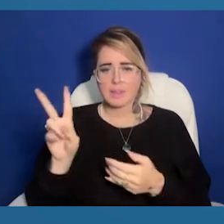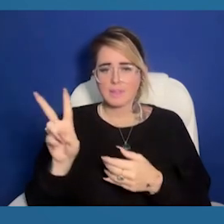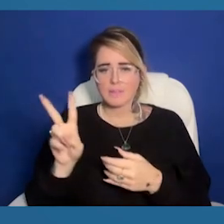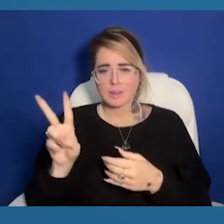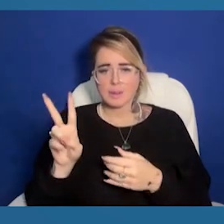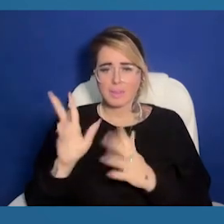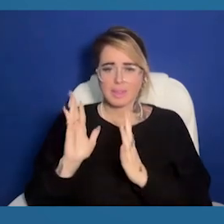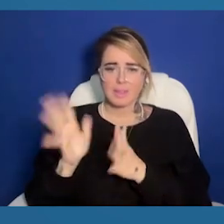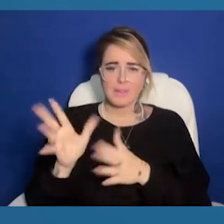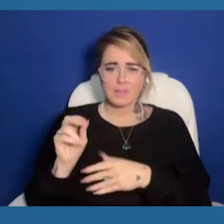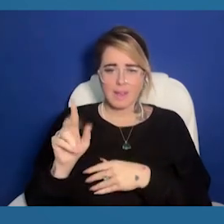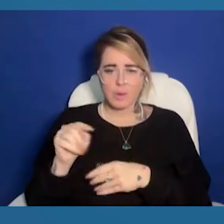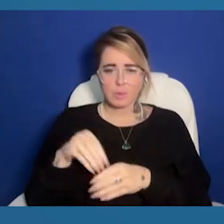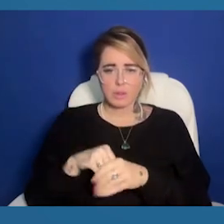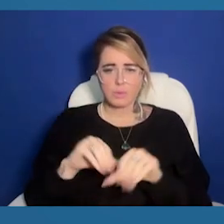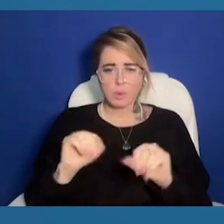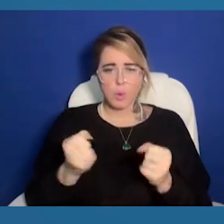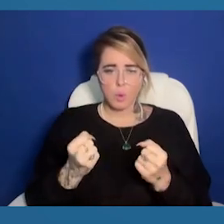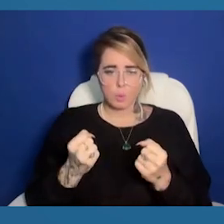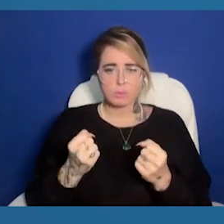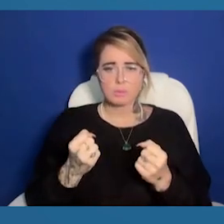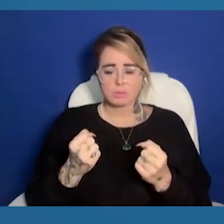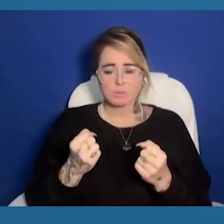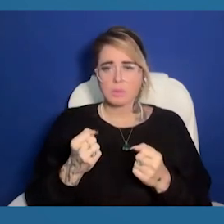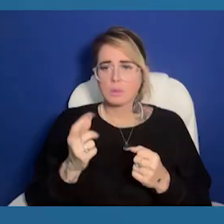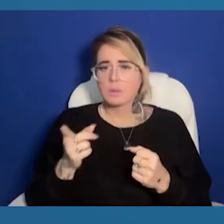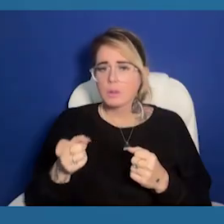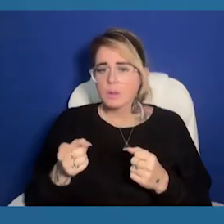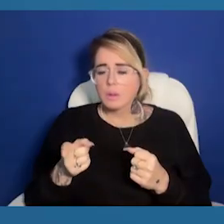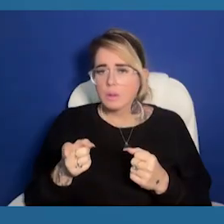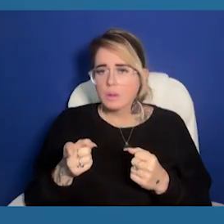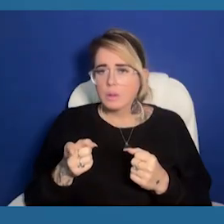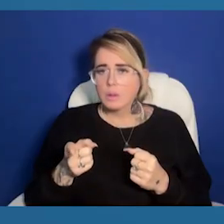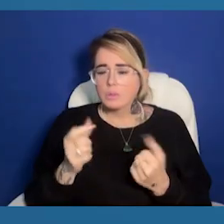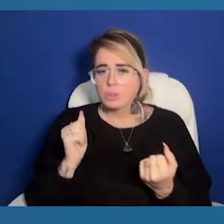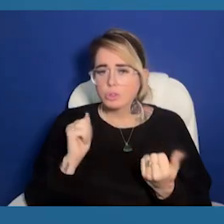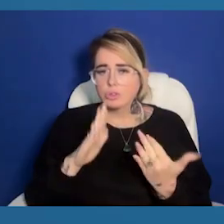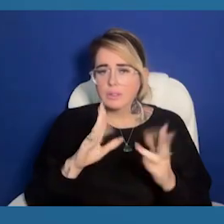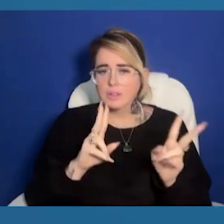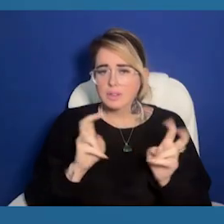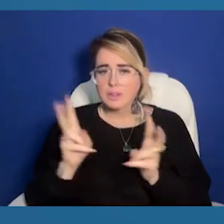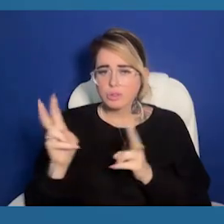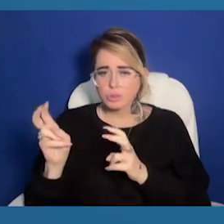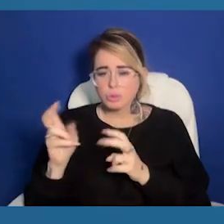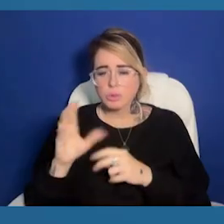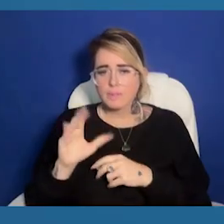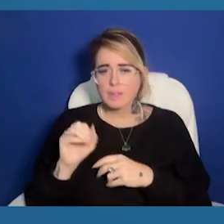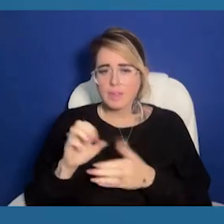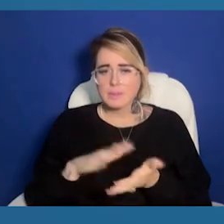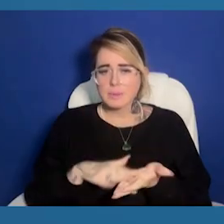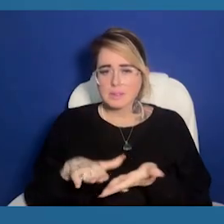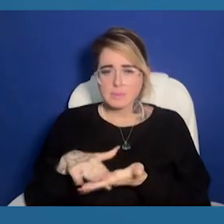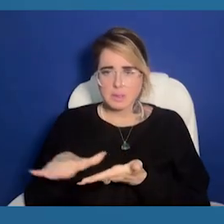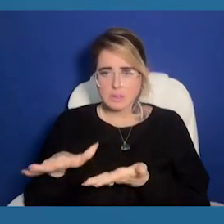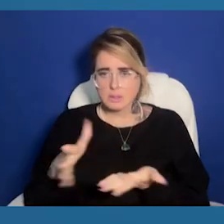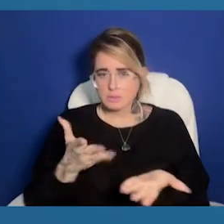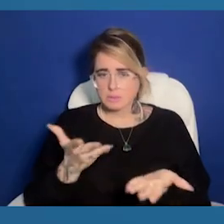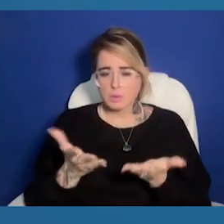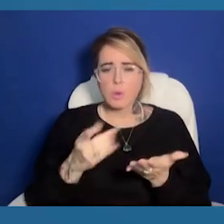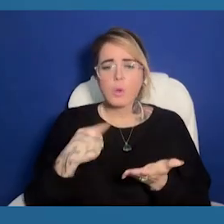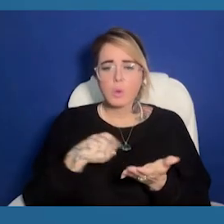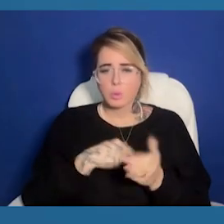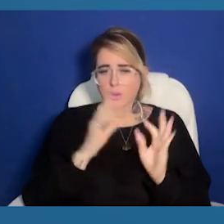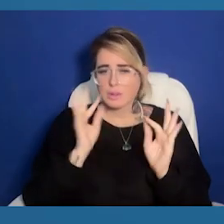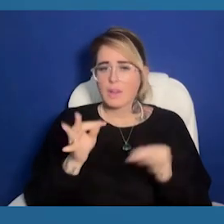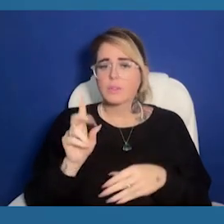left out in the cold of the justice system. So you feel this is addressing the issue of cases being dismissed and those numbers continue to rise? We certainly do.